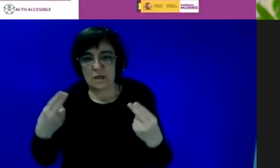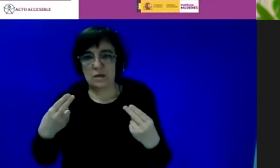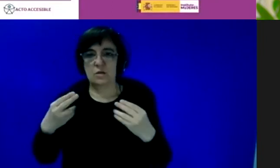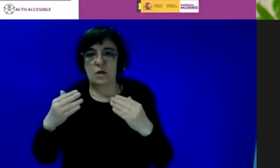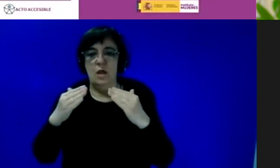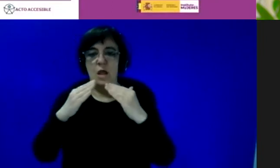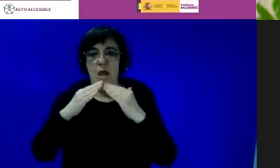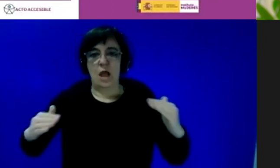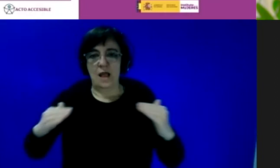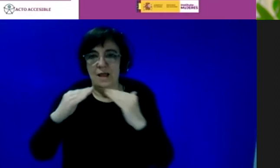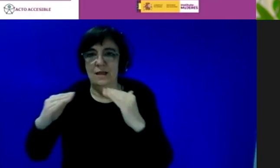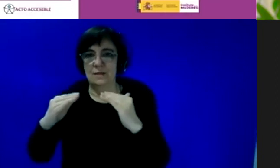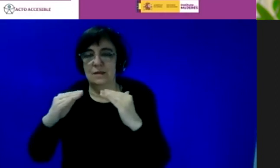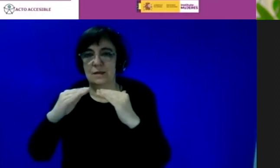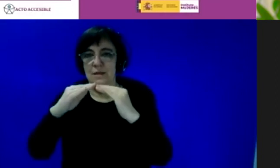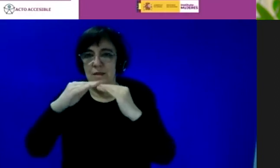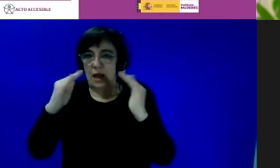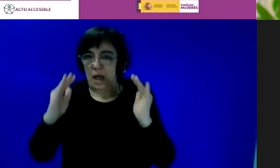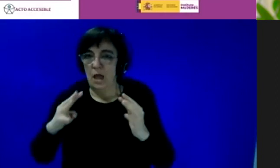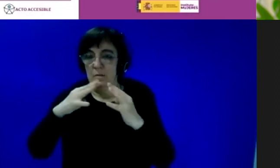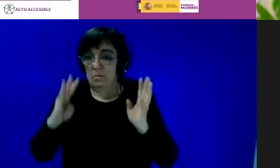and girls with disabilities and mothers of